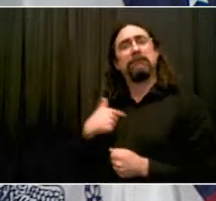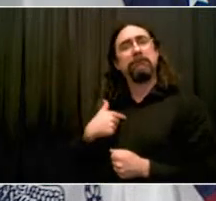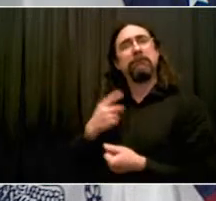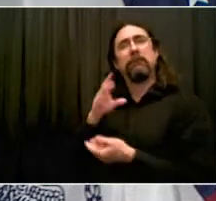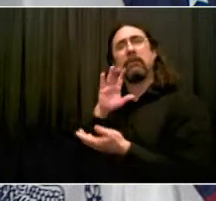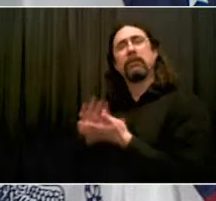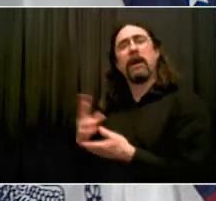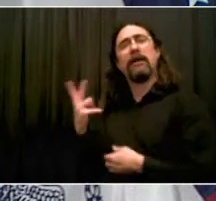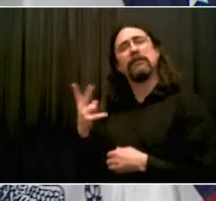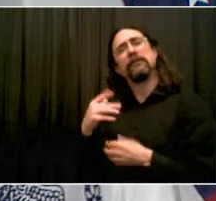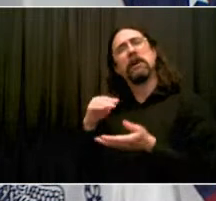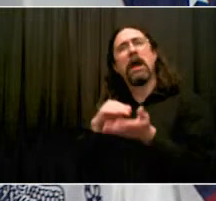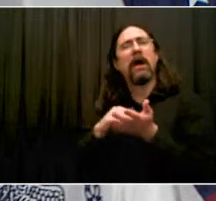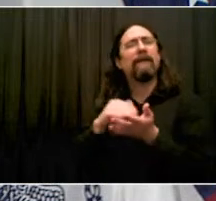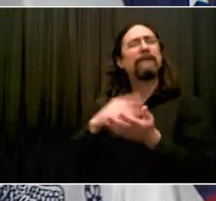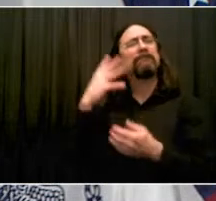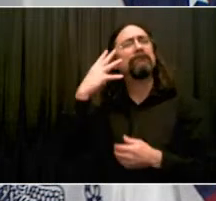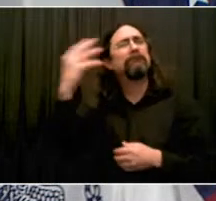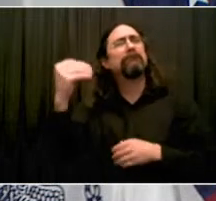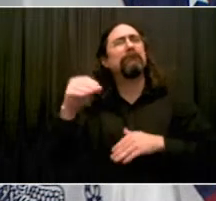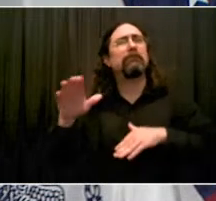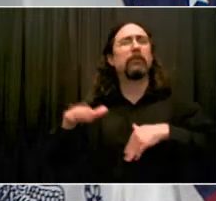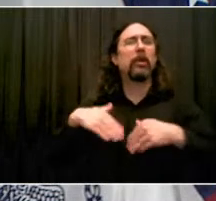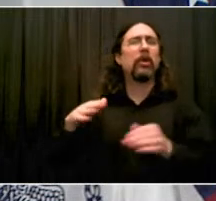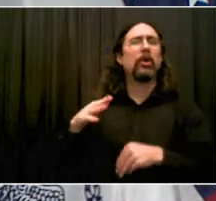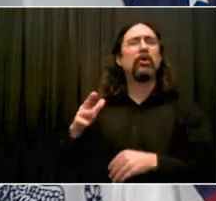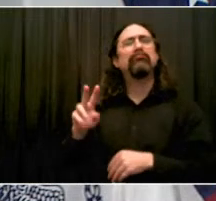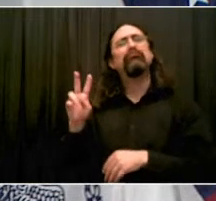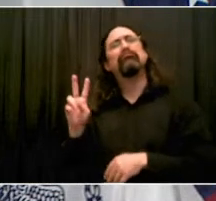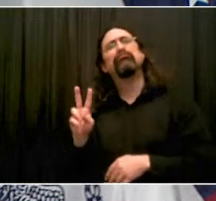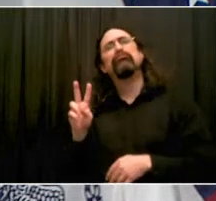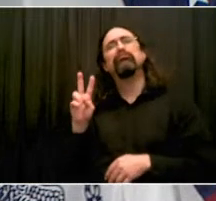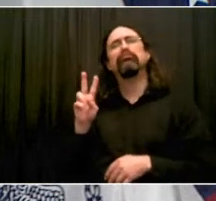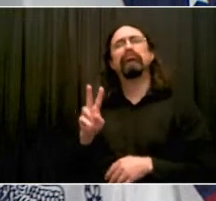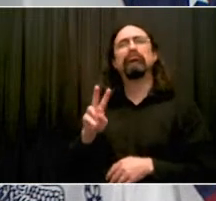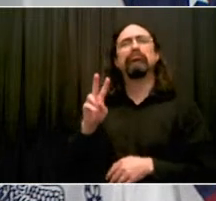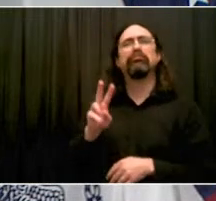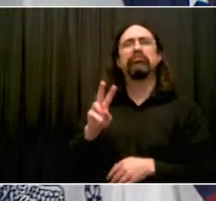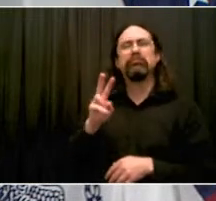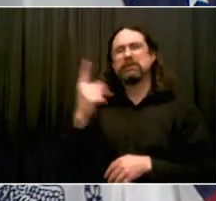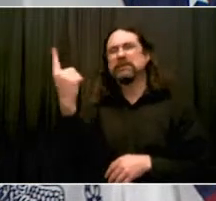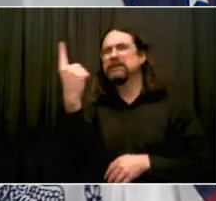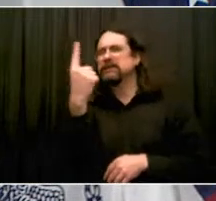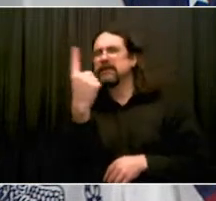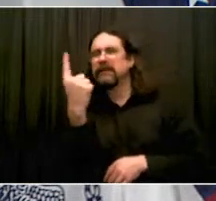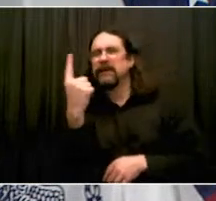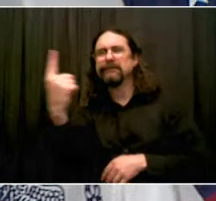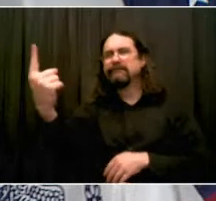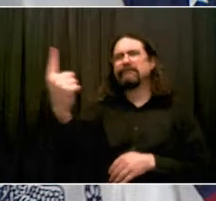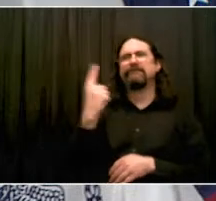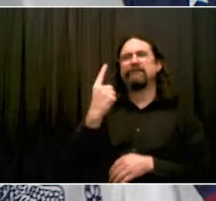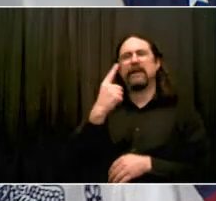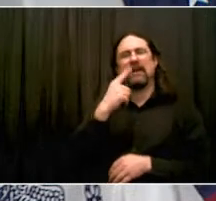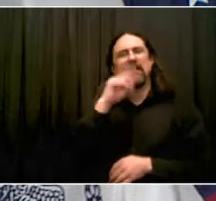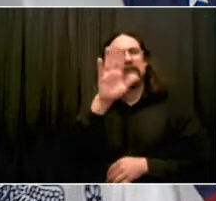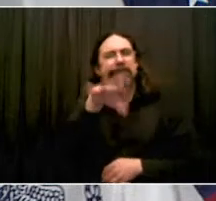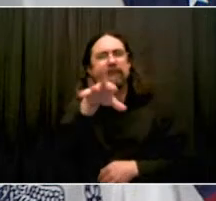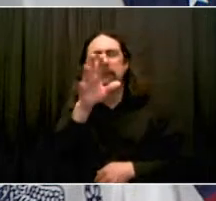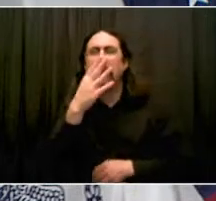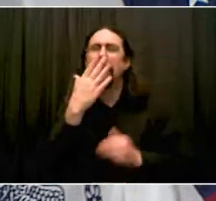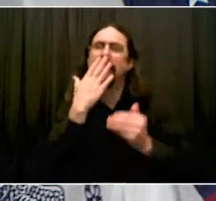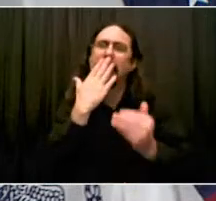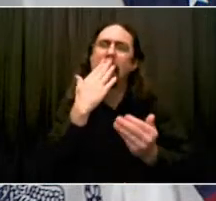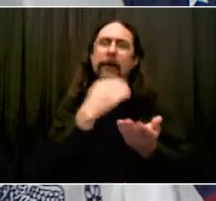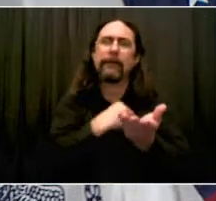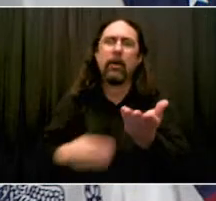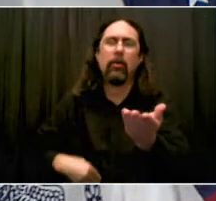inevitably, they would start to tell their own family story of a mental health challenge. And as they did, they would start to draw closer and they'd whisper.